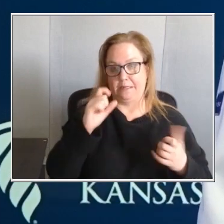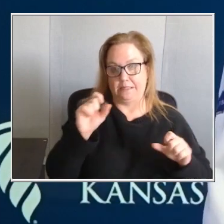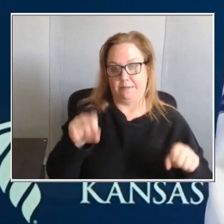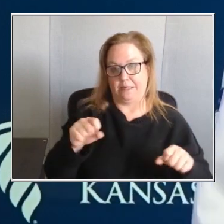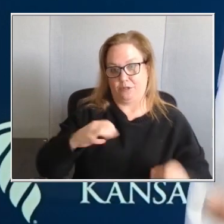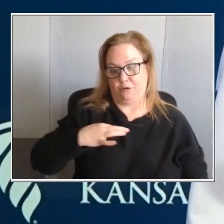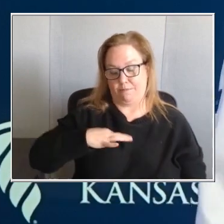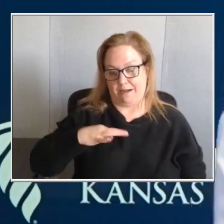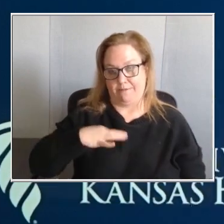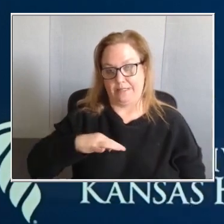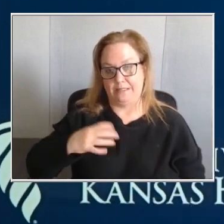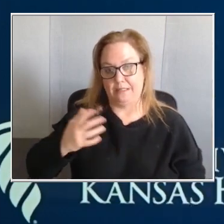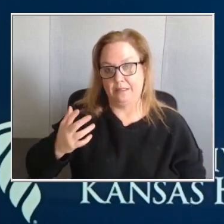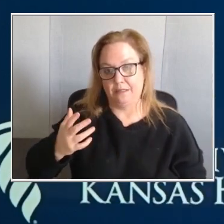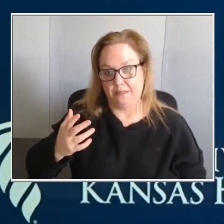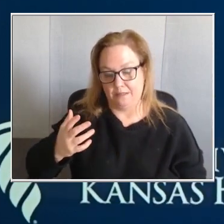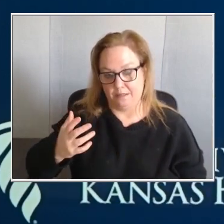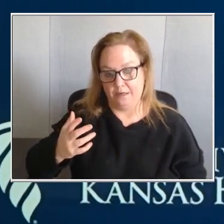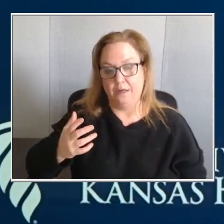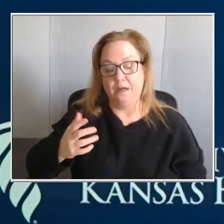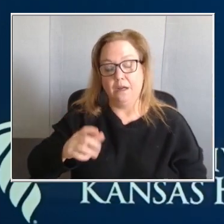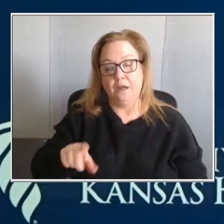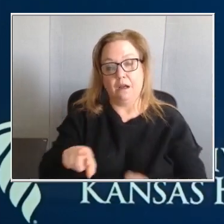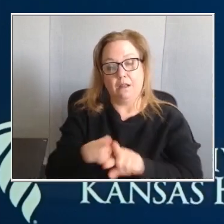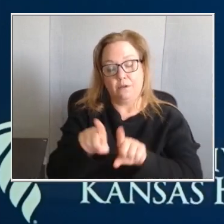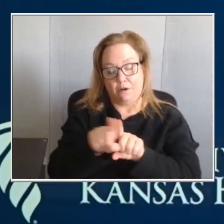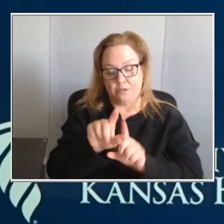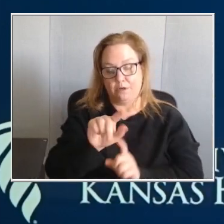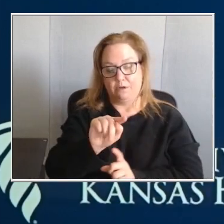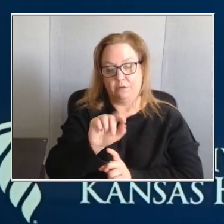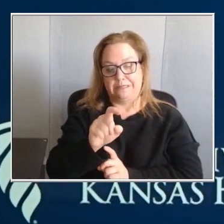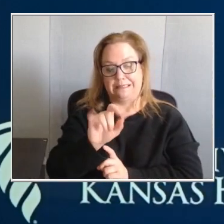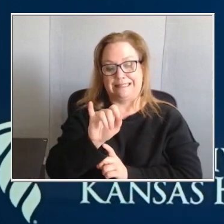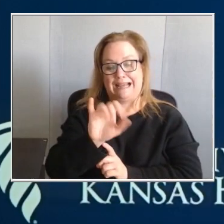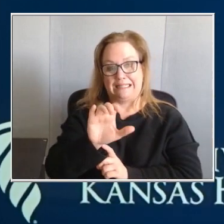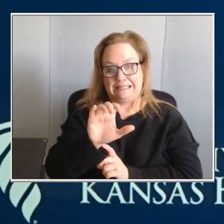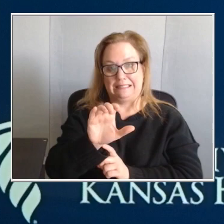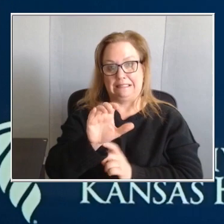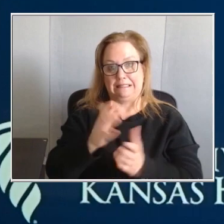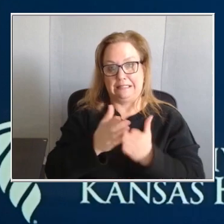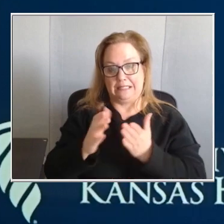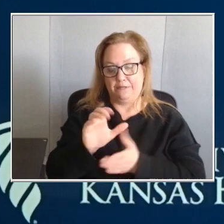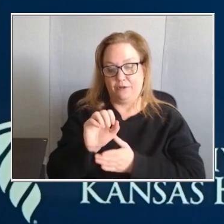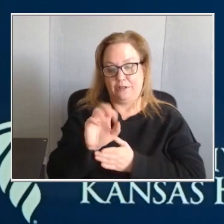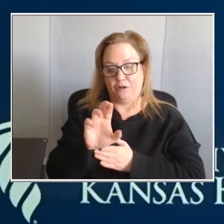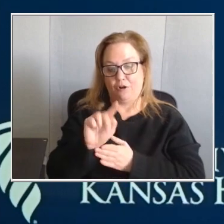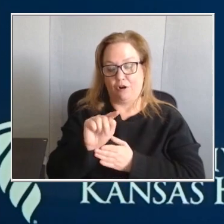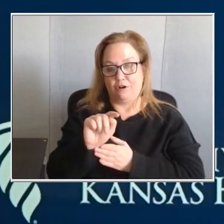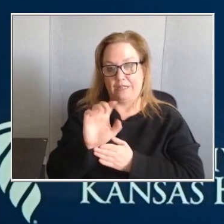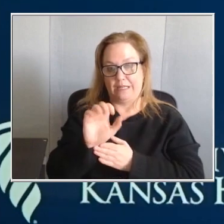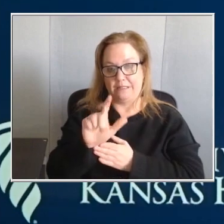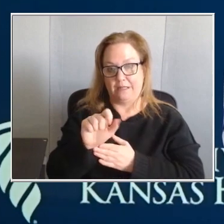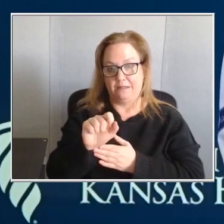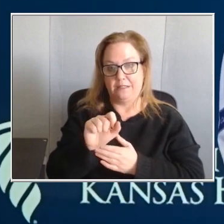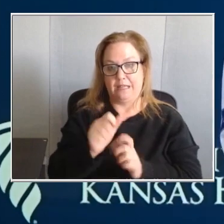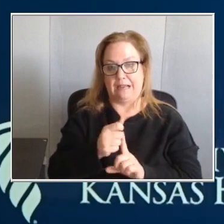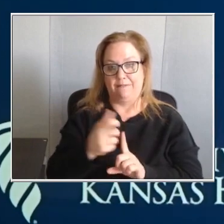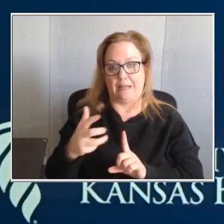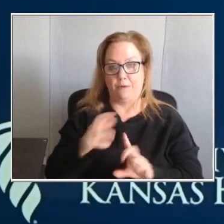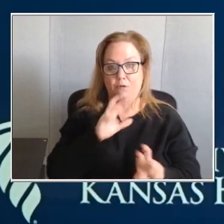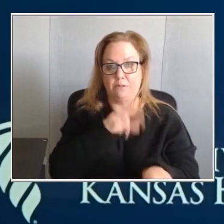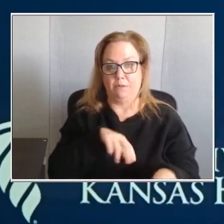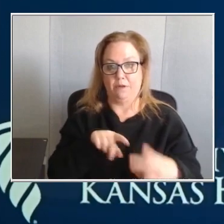benefits. There are upfront toxicities we know about these for these CAR T-cell therapies, an inflammatory response, the